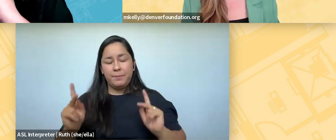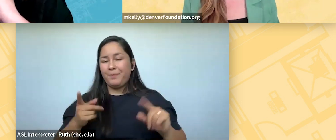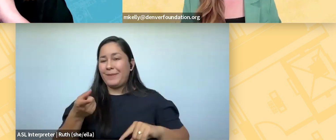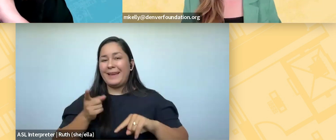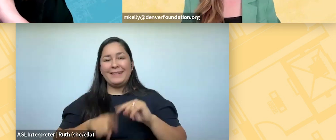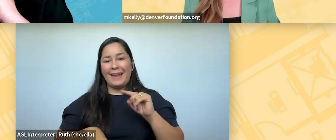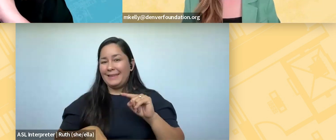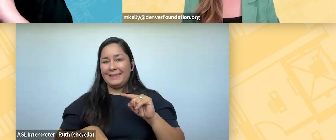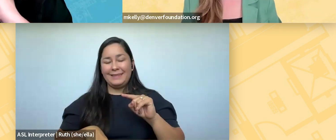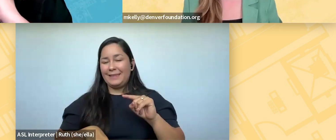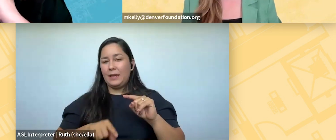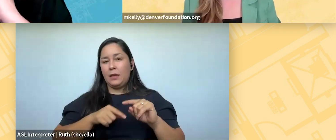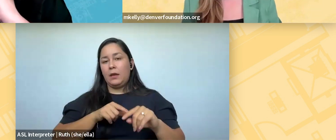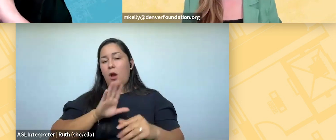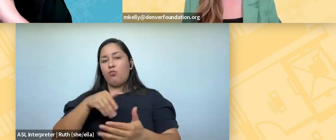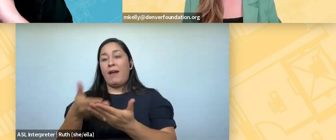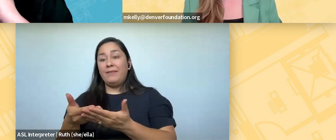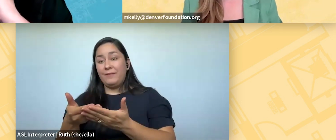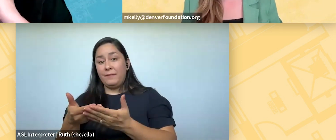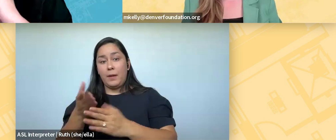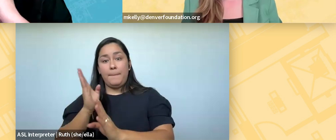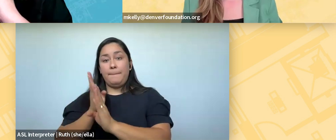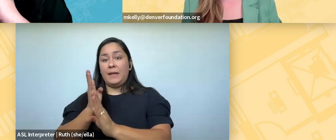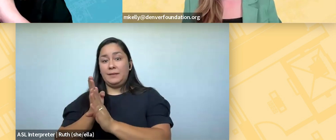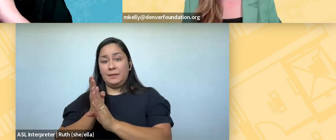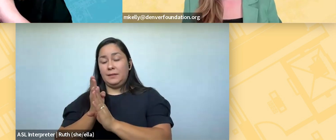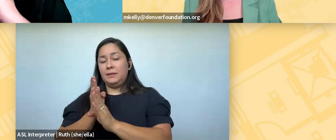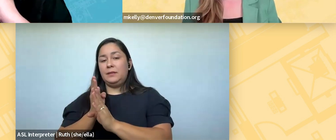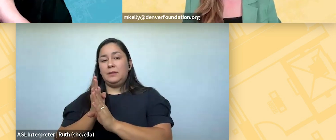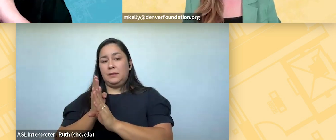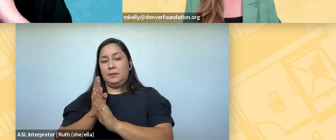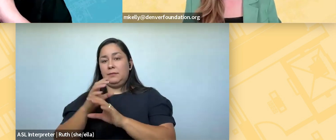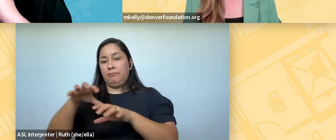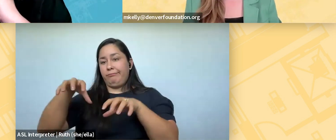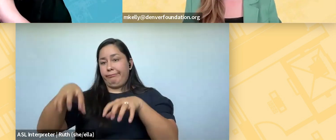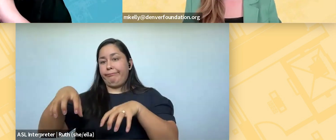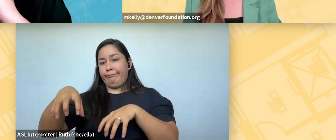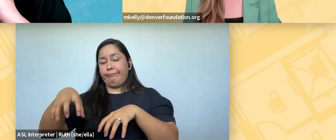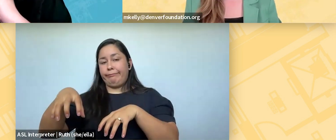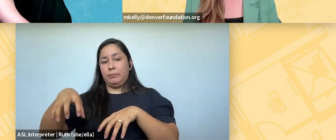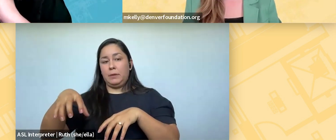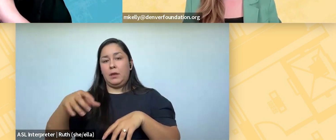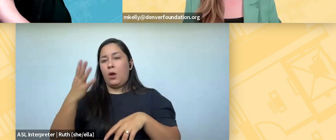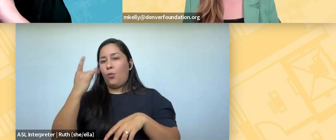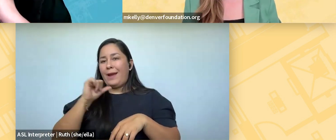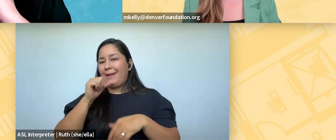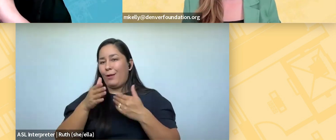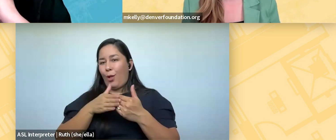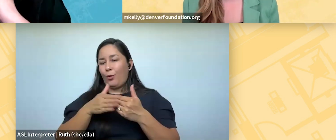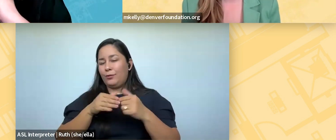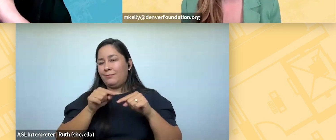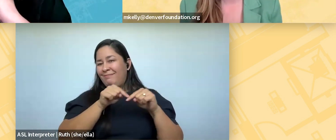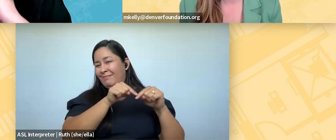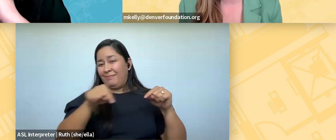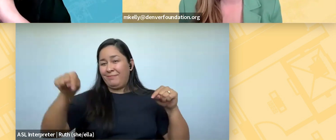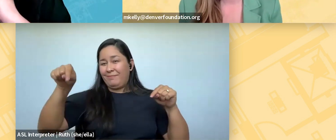get to a bus stop or a light rail stop. Bus stops and light rail stops are not within, a close proximity to where they're